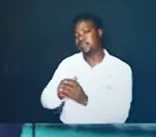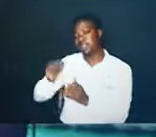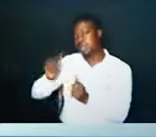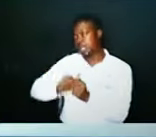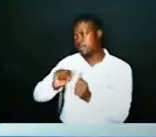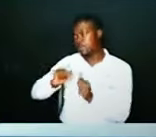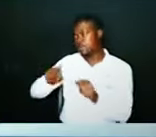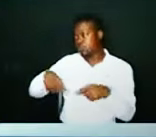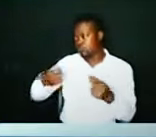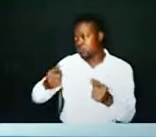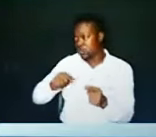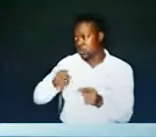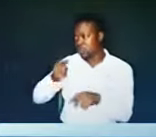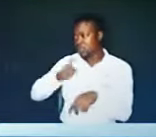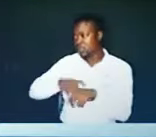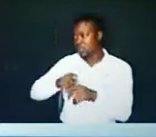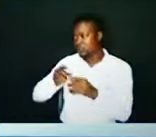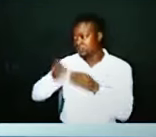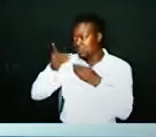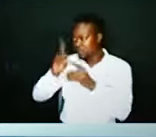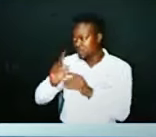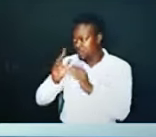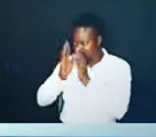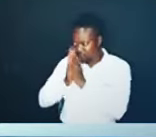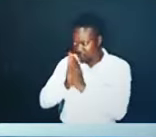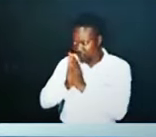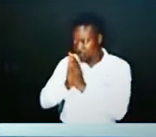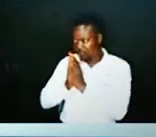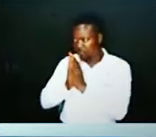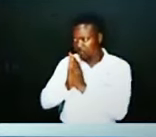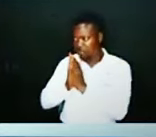they decided to pray, they find the bearings that